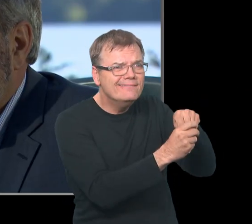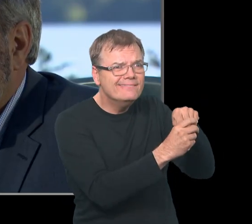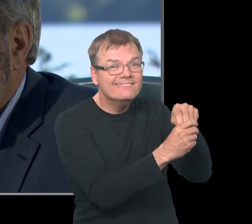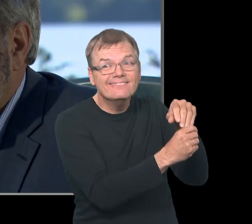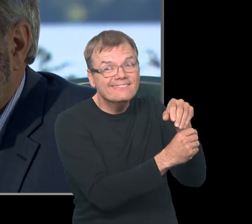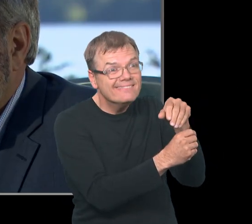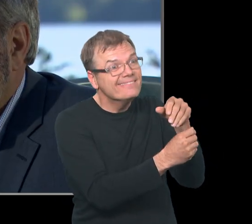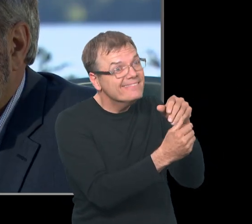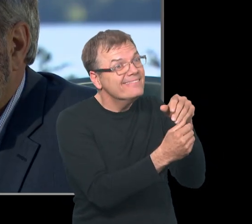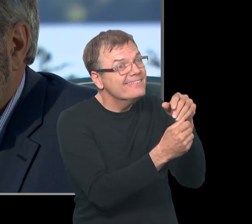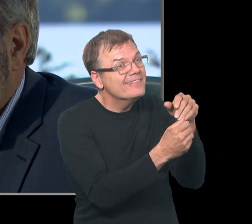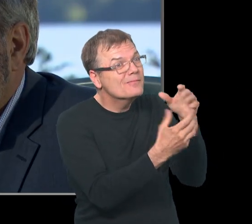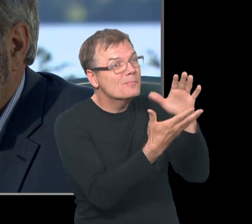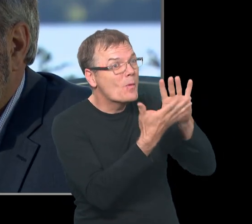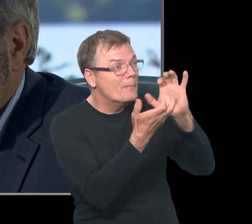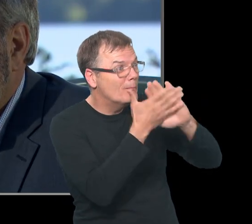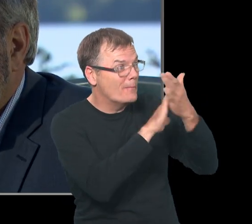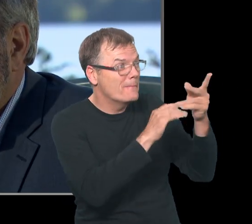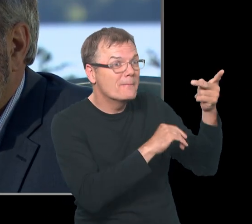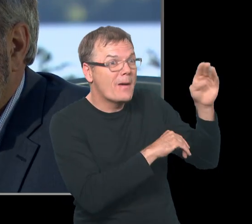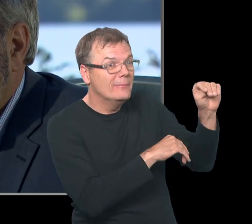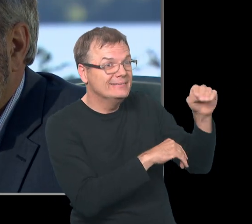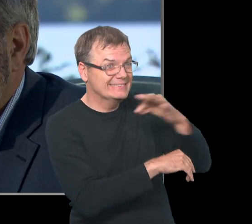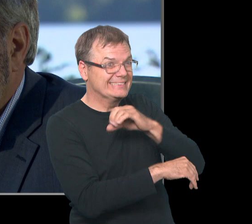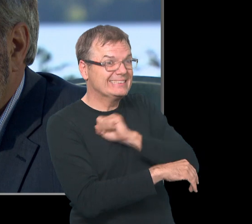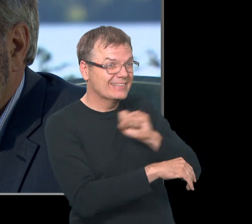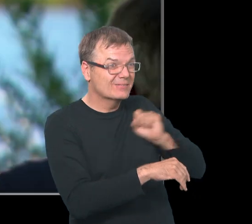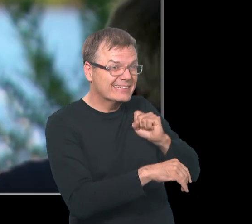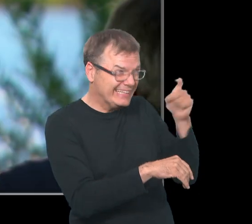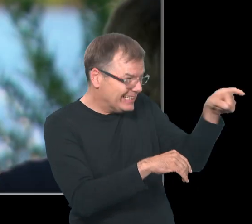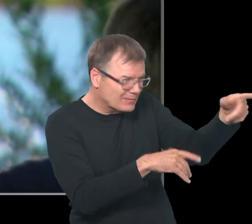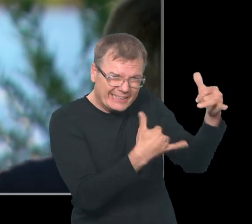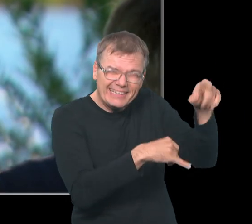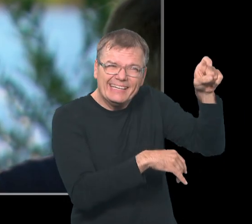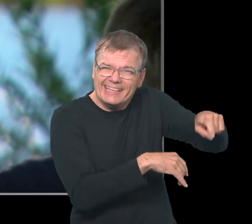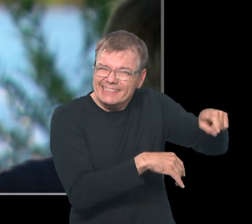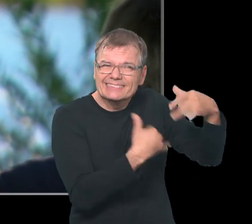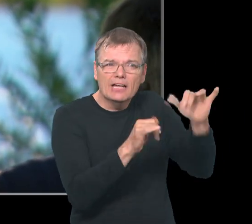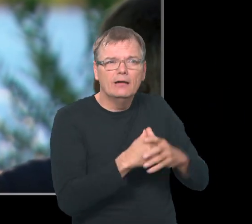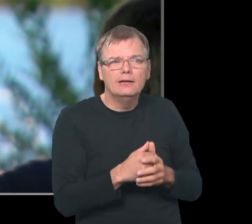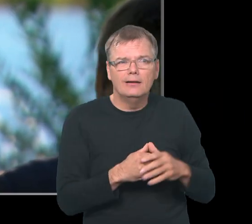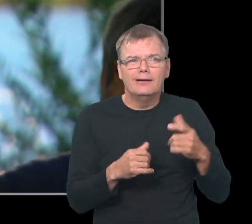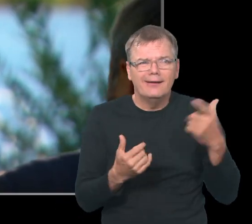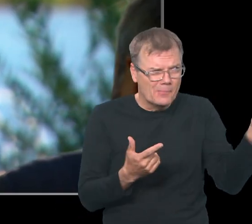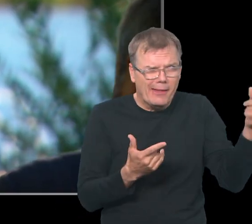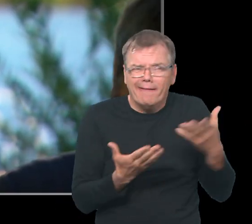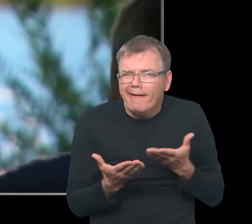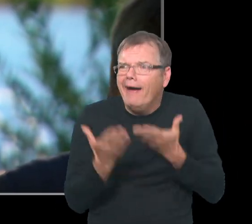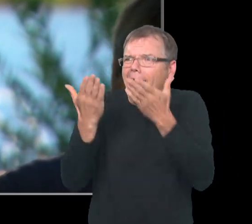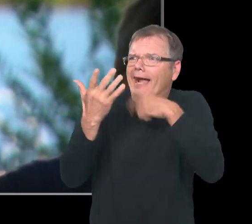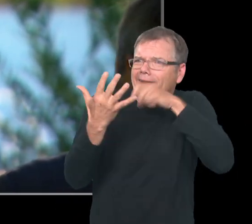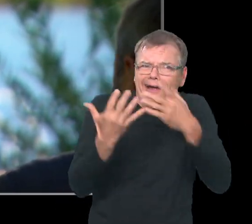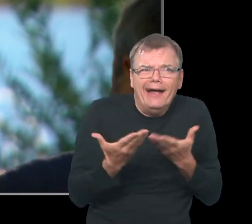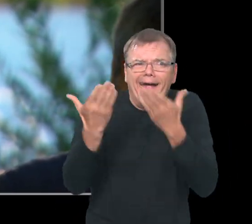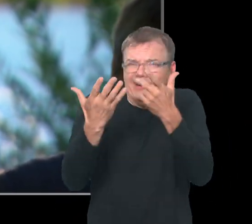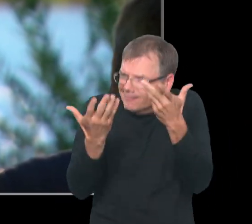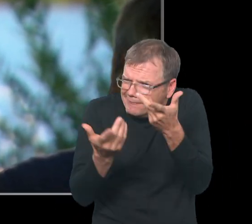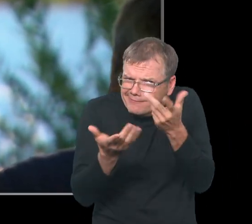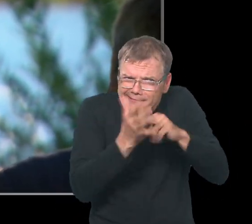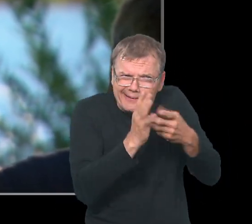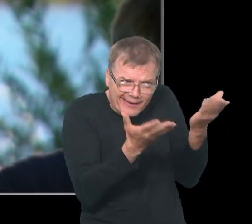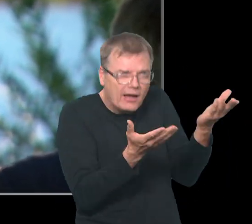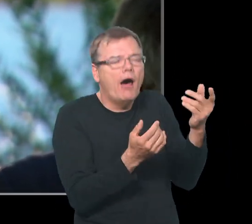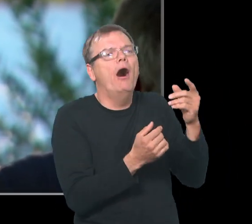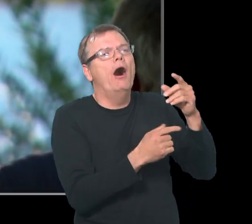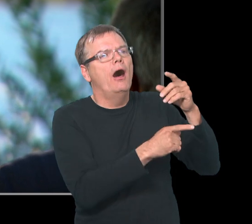things you've talked about earlier in this discussion are going to have to eventually go through the Senate to get passed. Absolutely right. So, do you